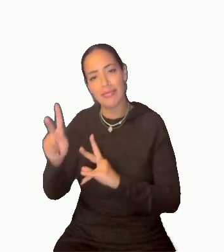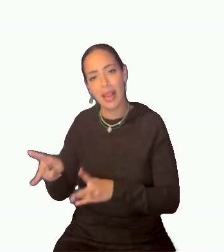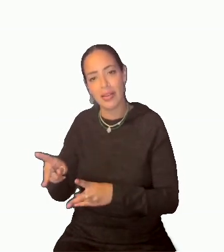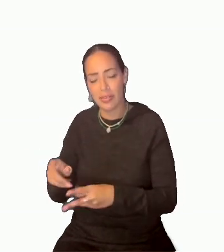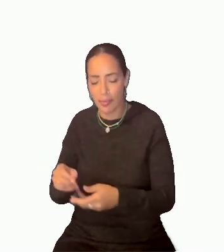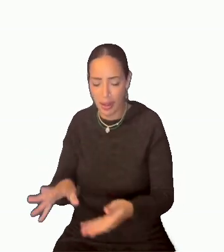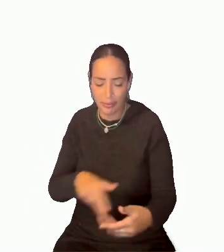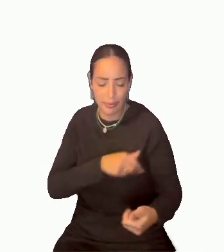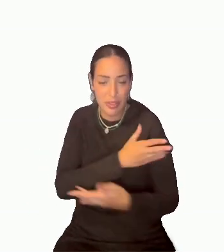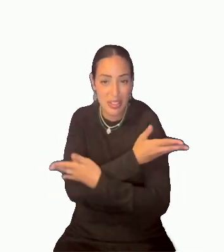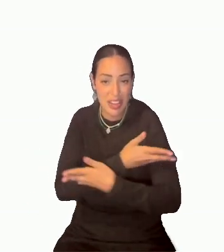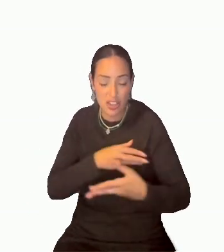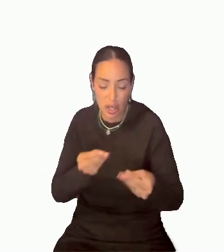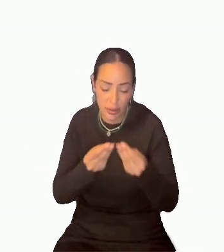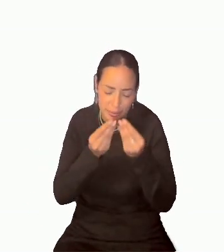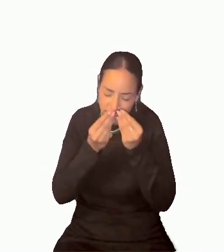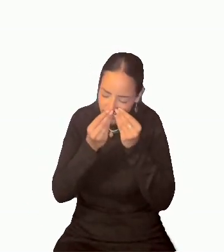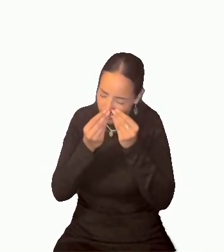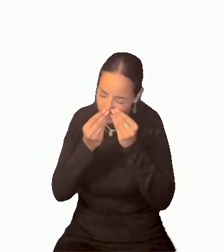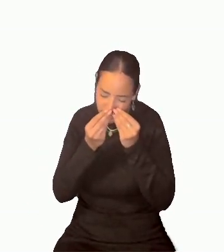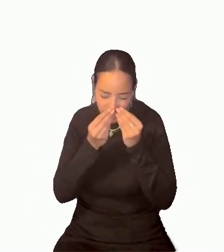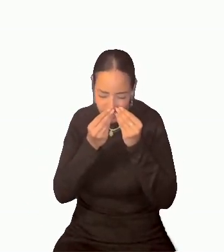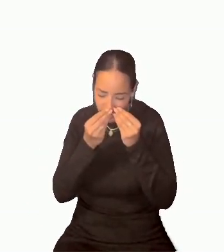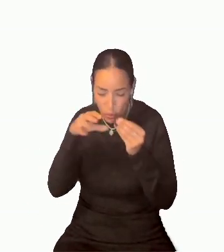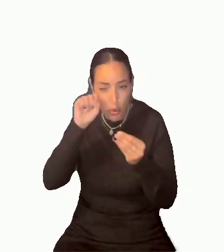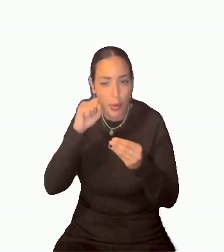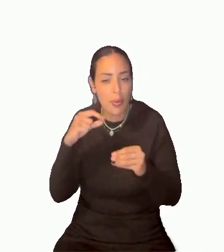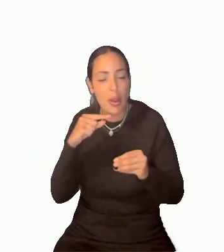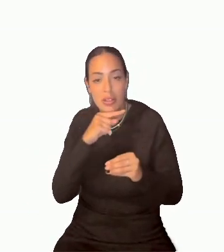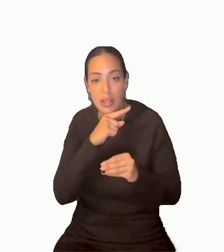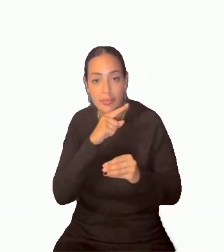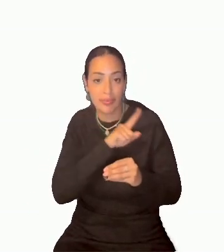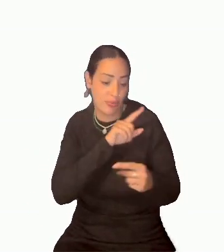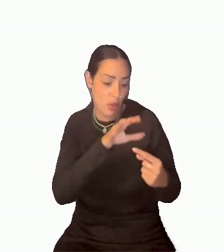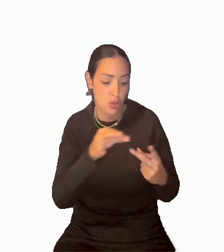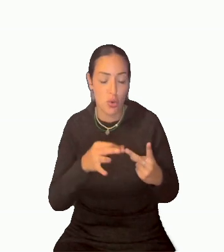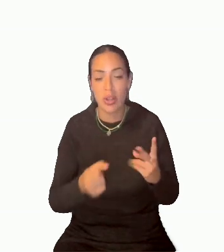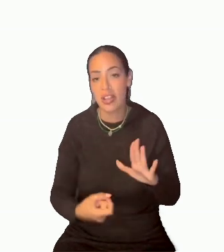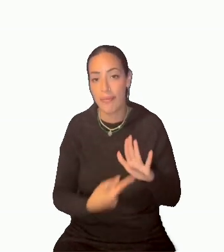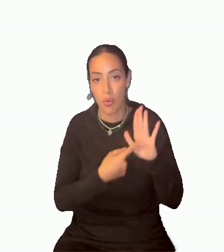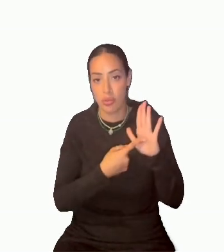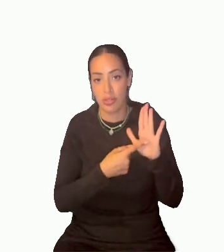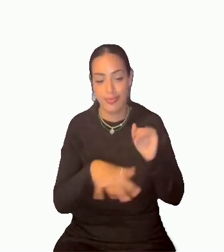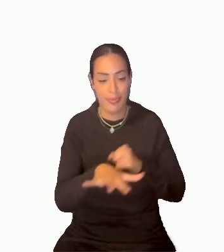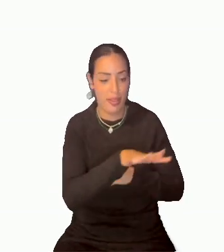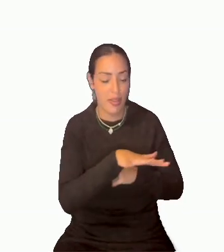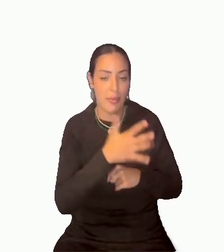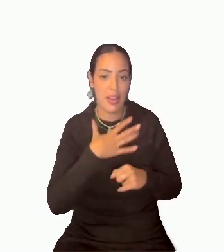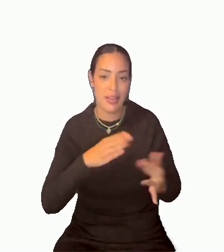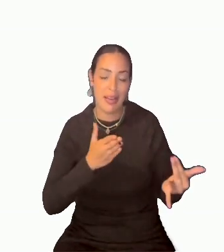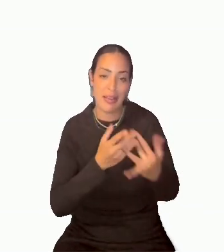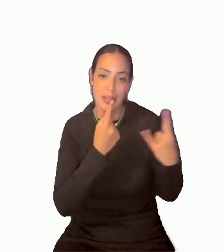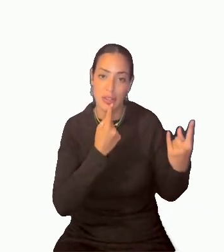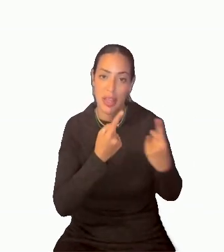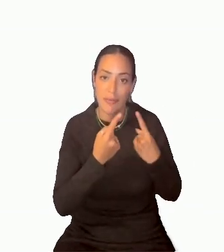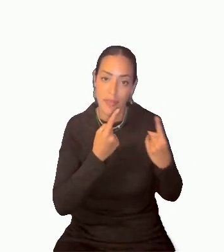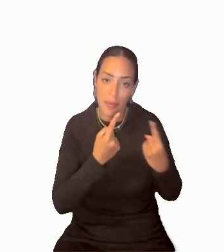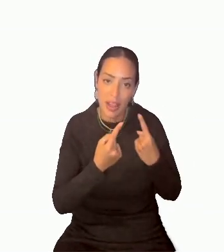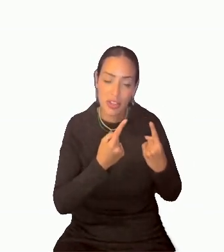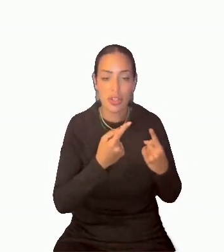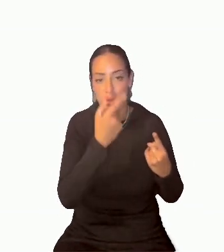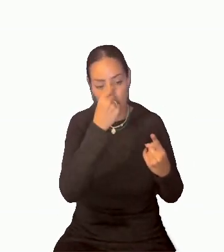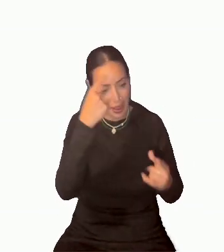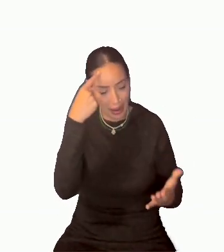And so, in summary, choice is essential, and making sure that the bereaved family have access to information to inform this